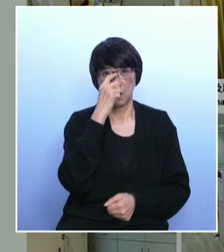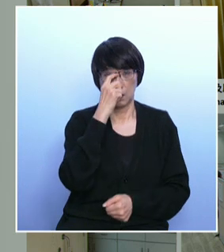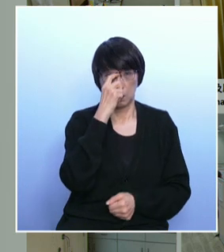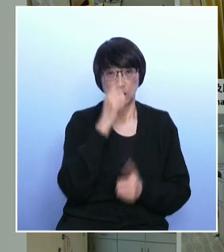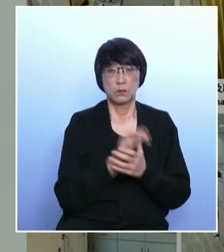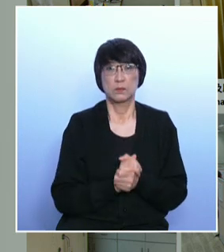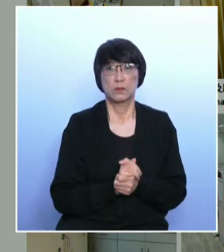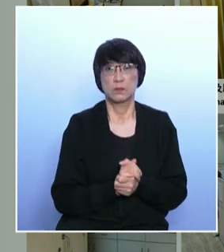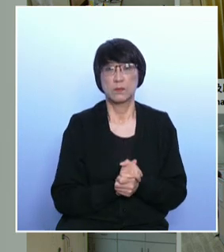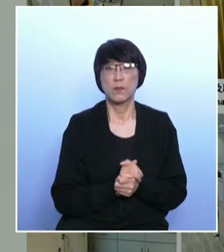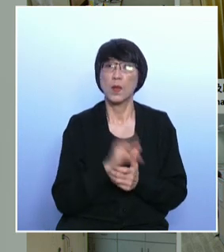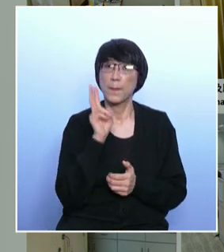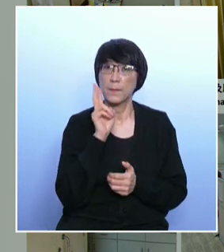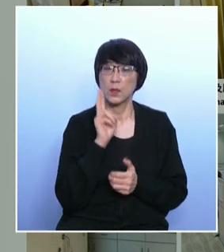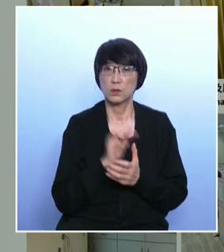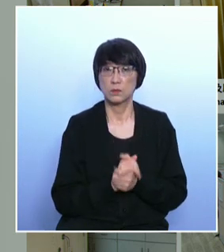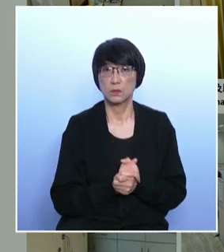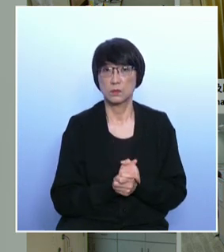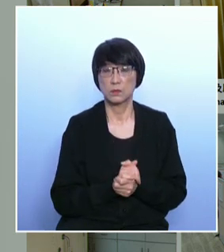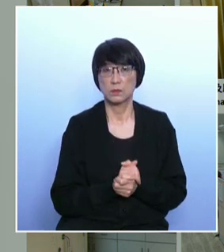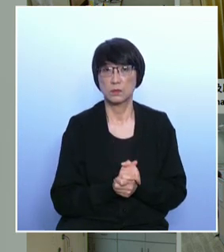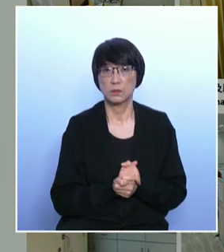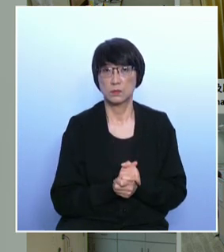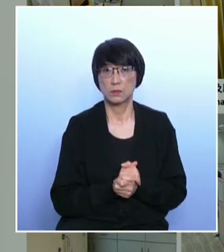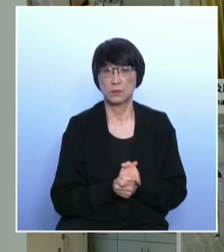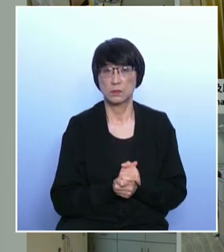There's clinical training, for example,